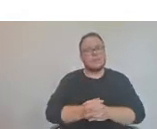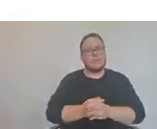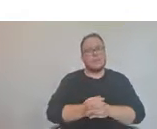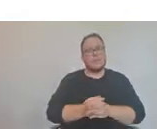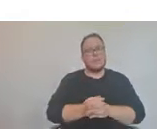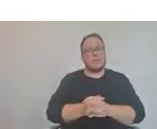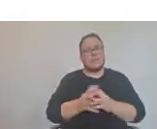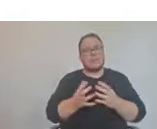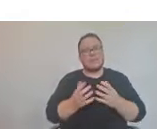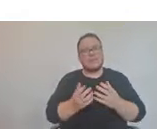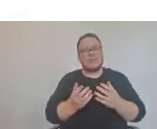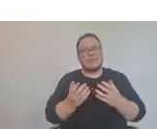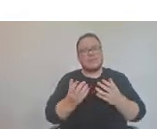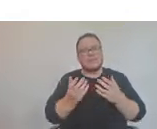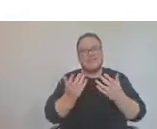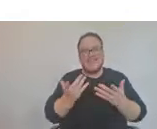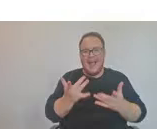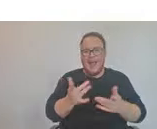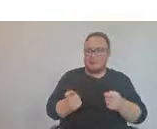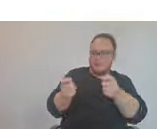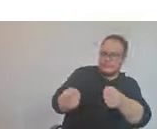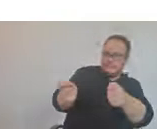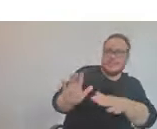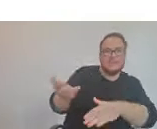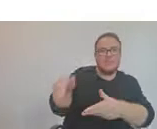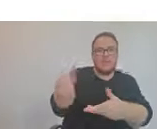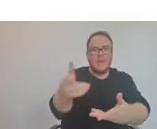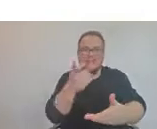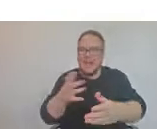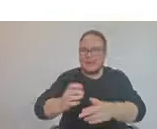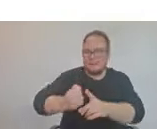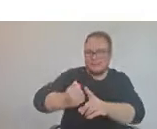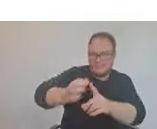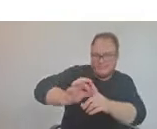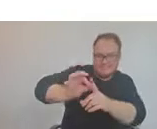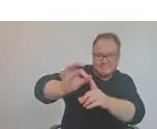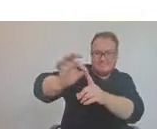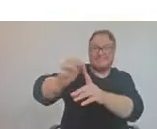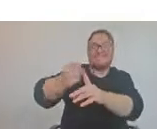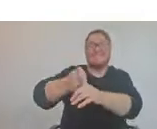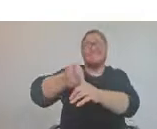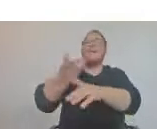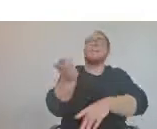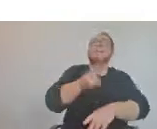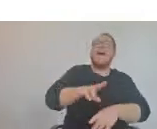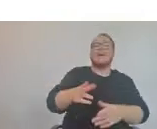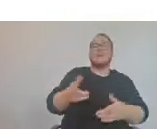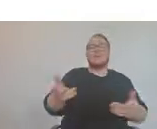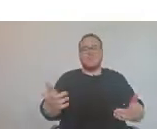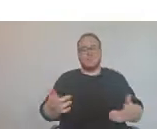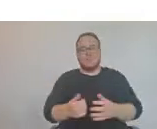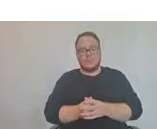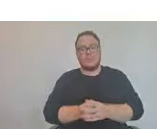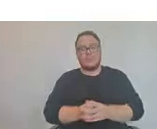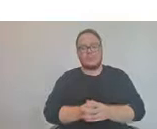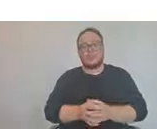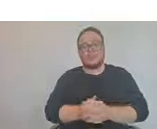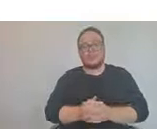rehabilitation service that will enable them to get back on their feet and back to some semblance of normality. But more of that in a moment. From a governance and